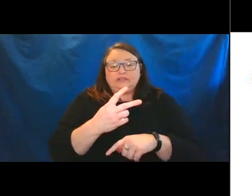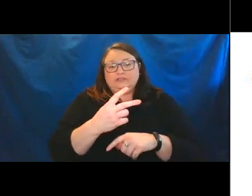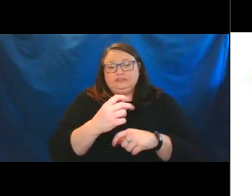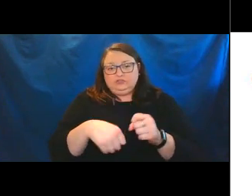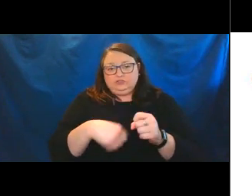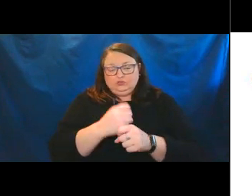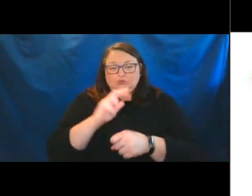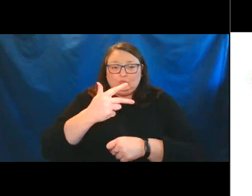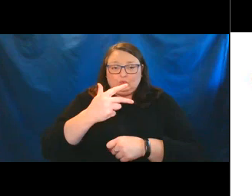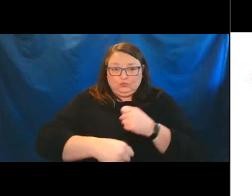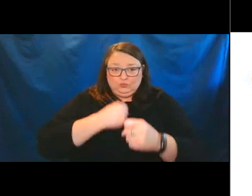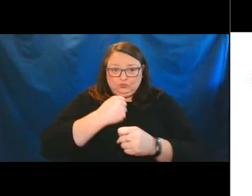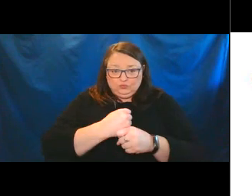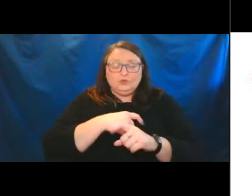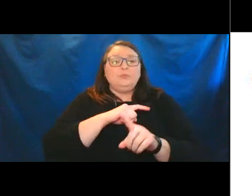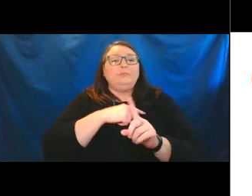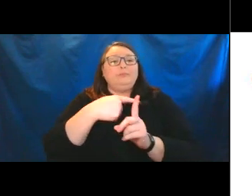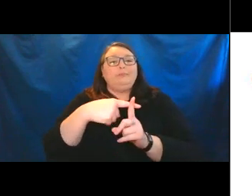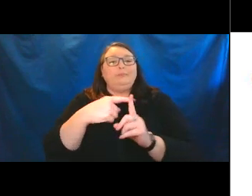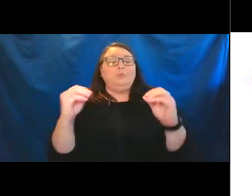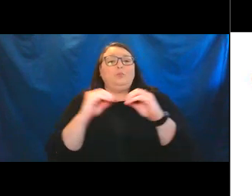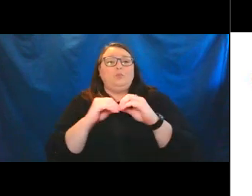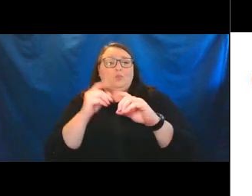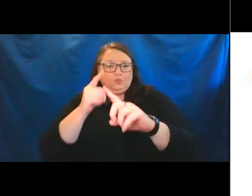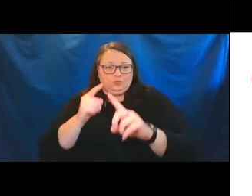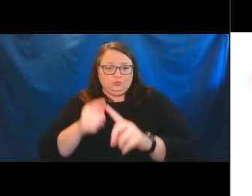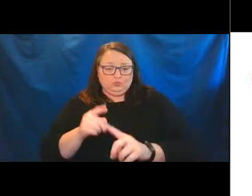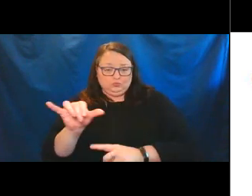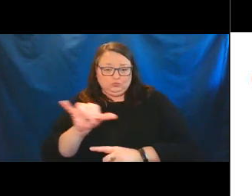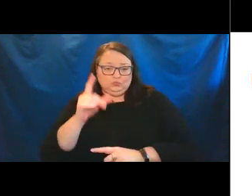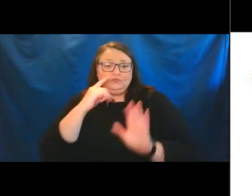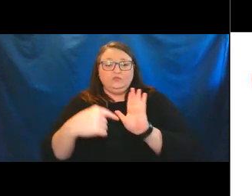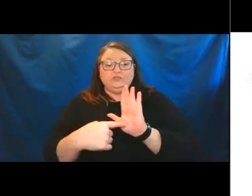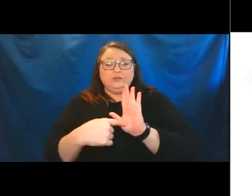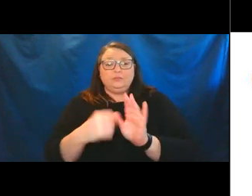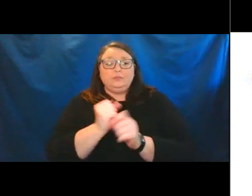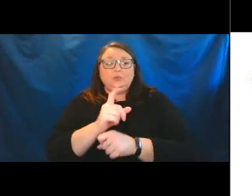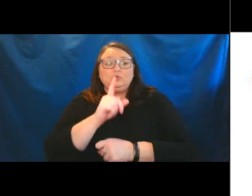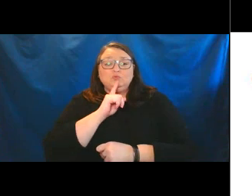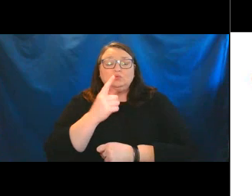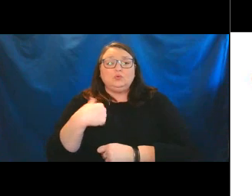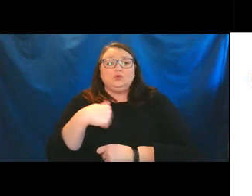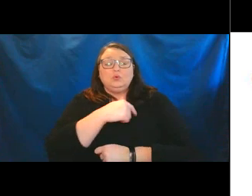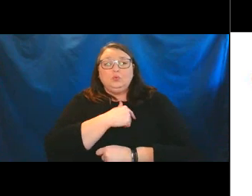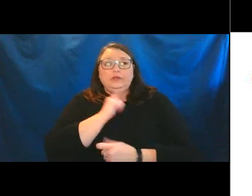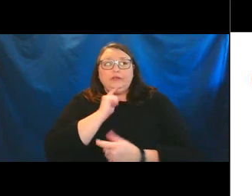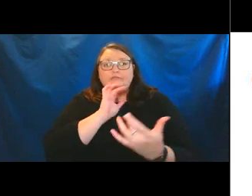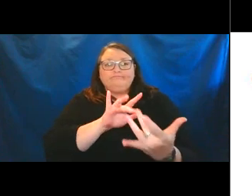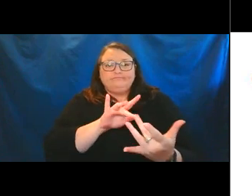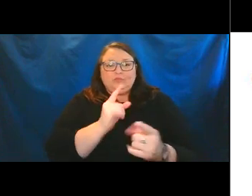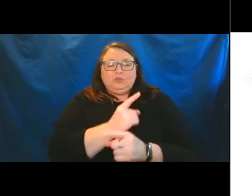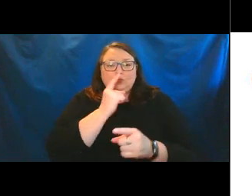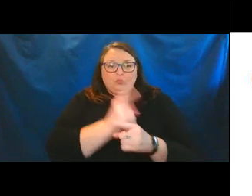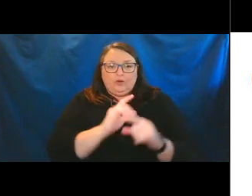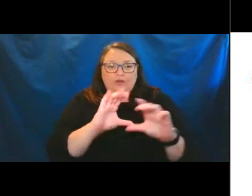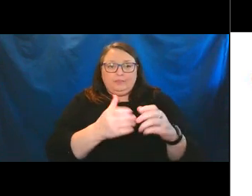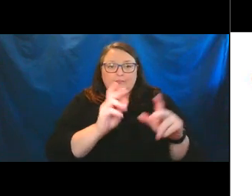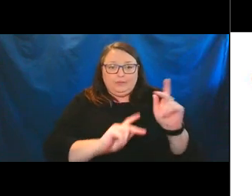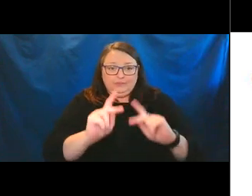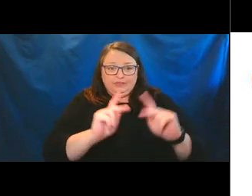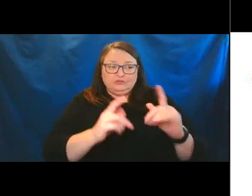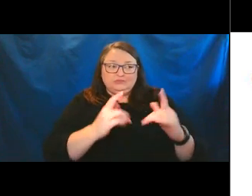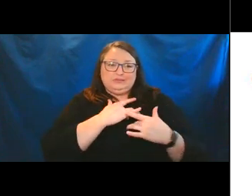we also have additional goals. For example, ensuring that we reach the right population that is usually underrepresented